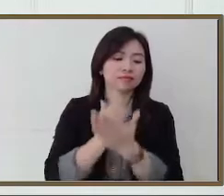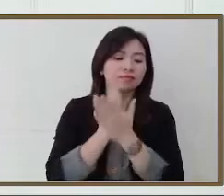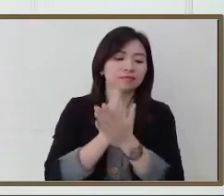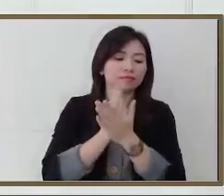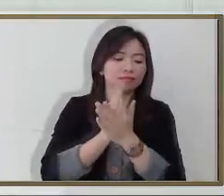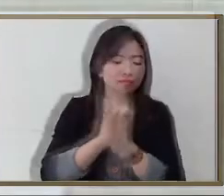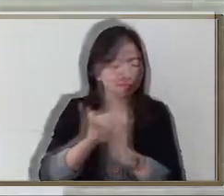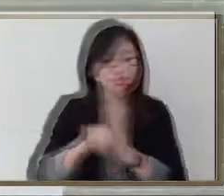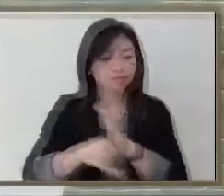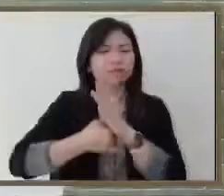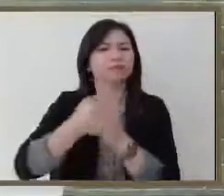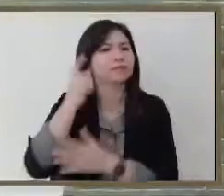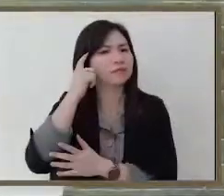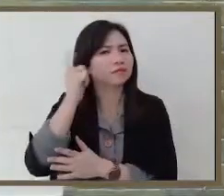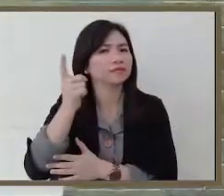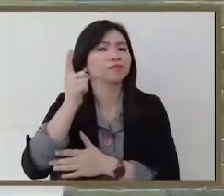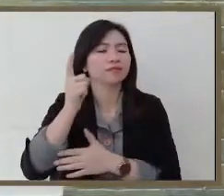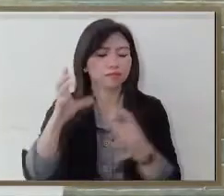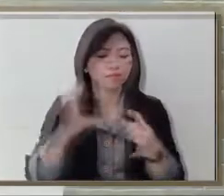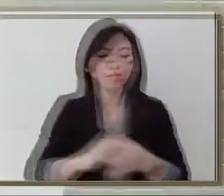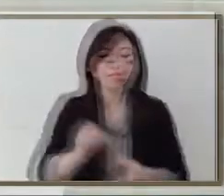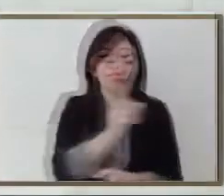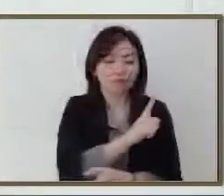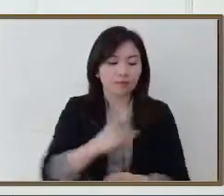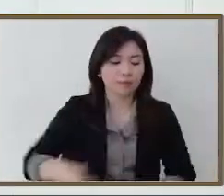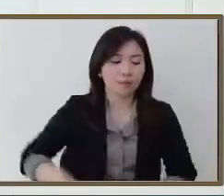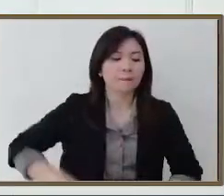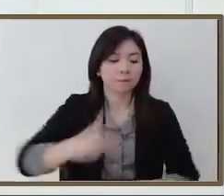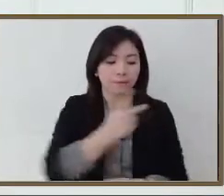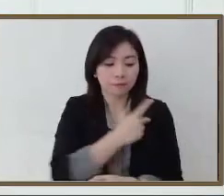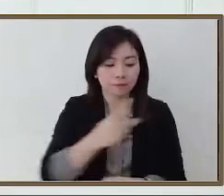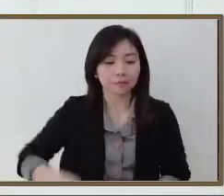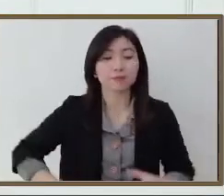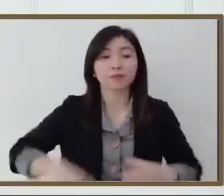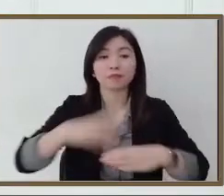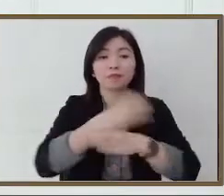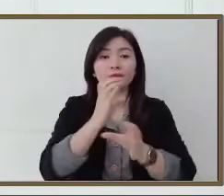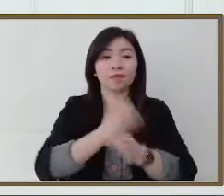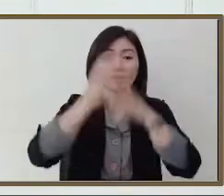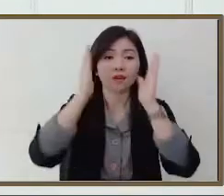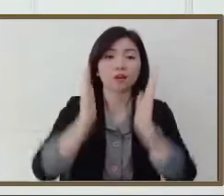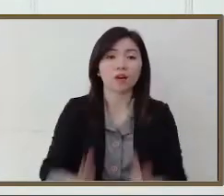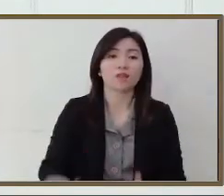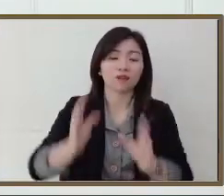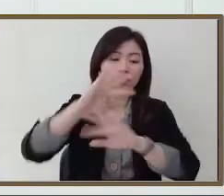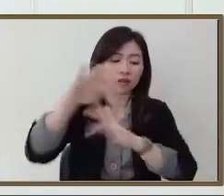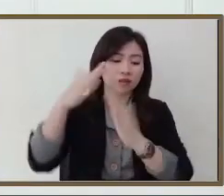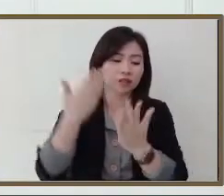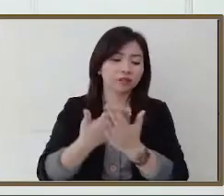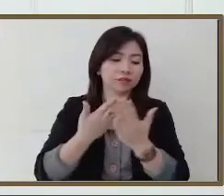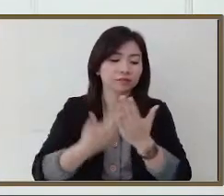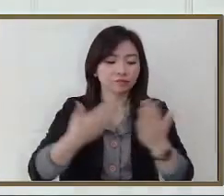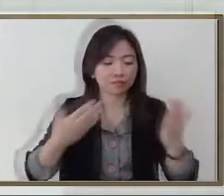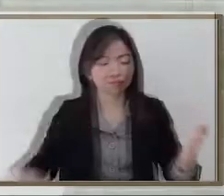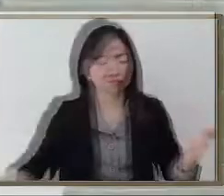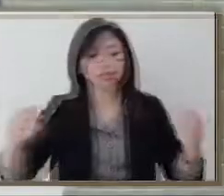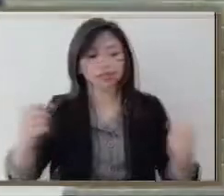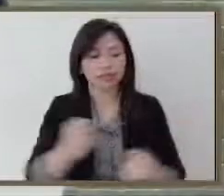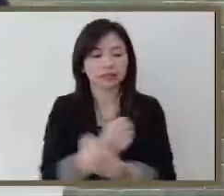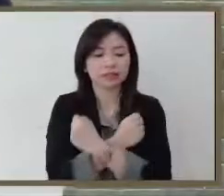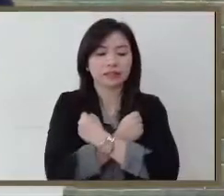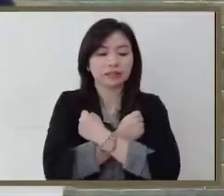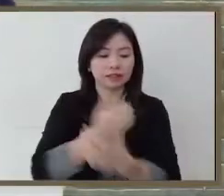stop. Just think of Lord and King, the Creator of everything, loves